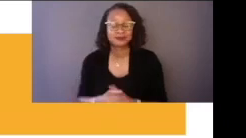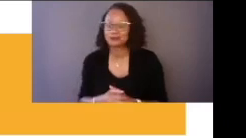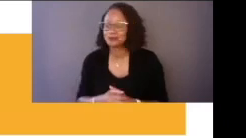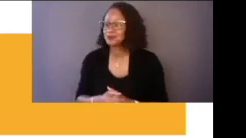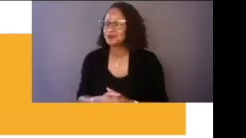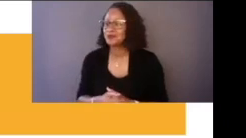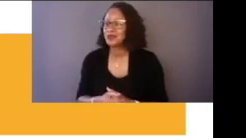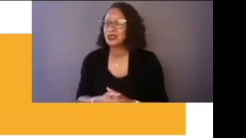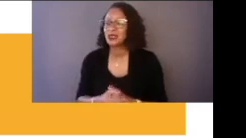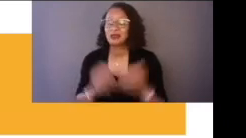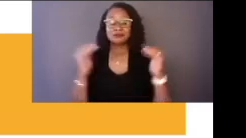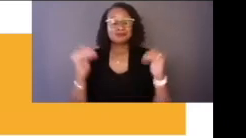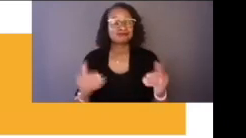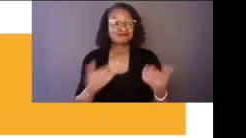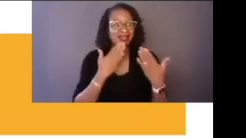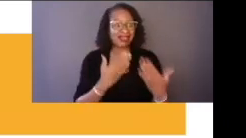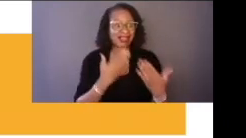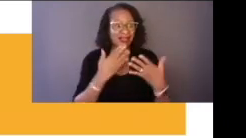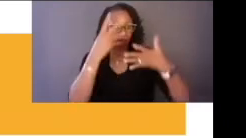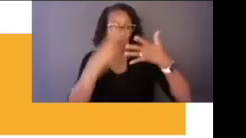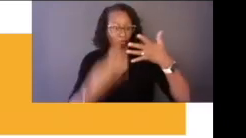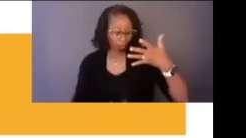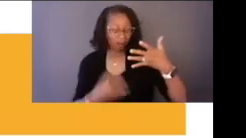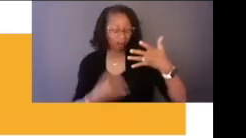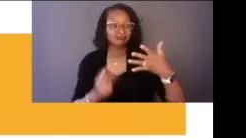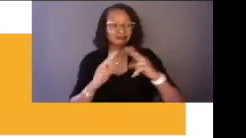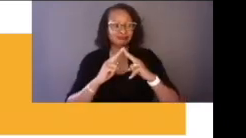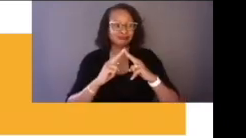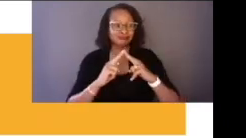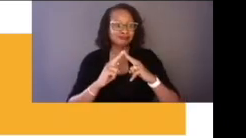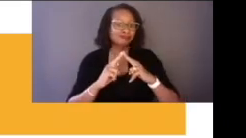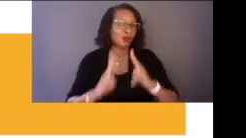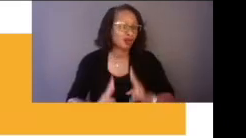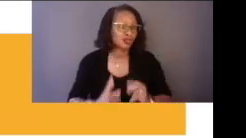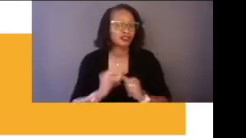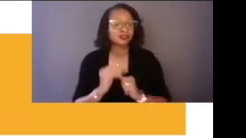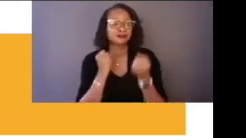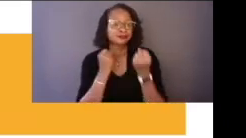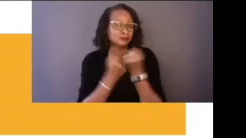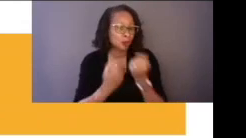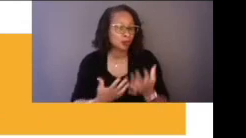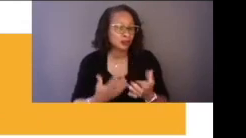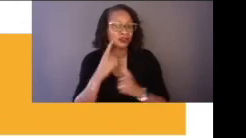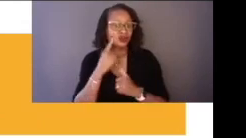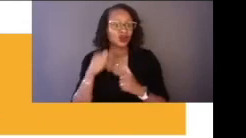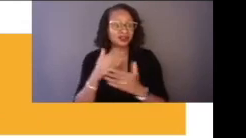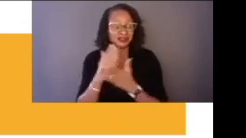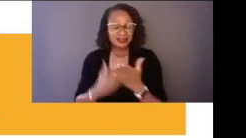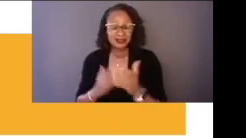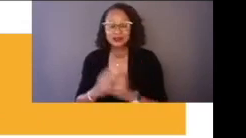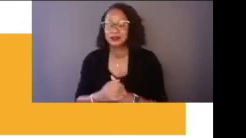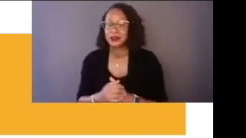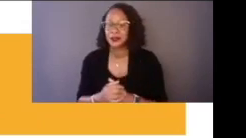I want to thank all of our partners and co-promoters for this series.